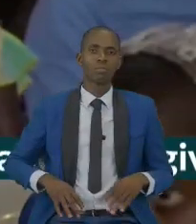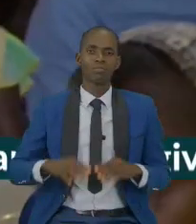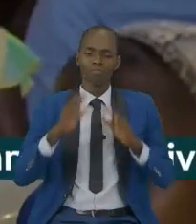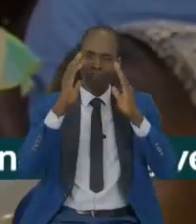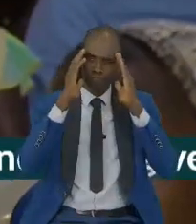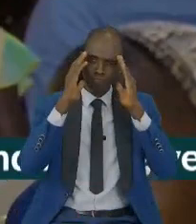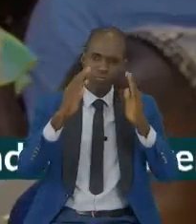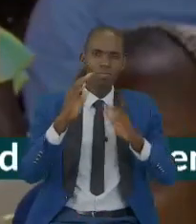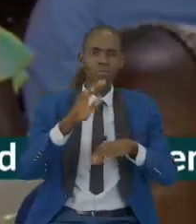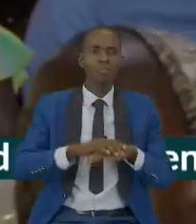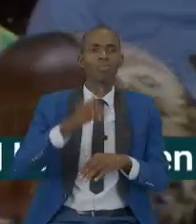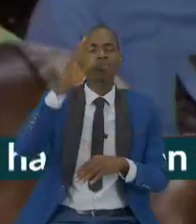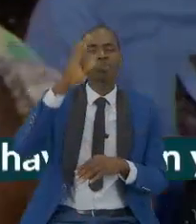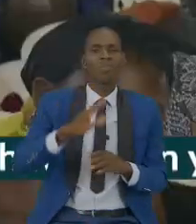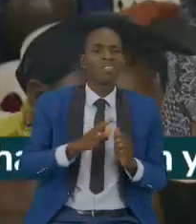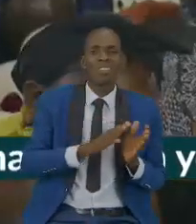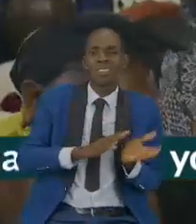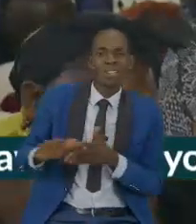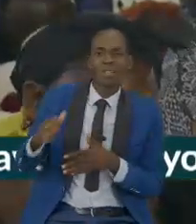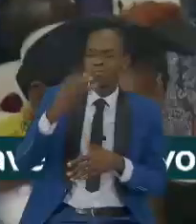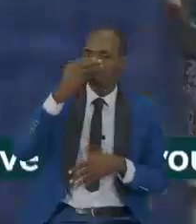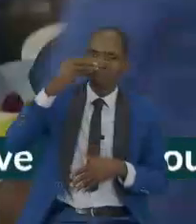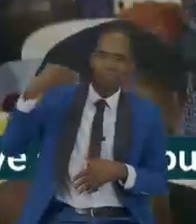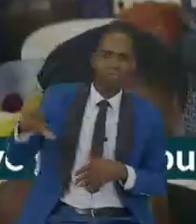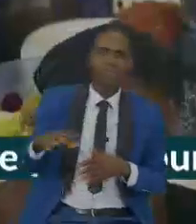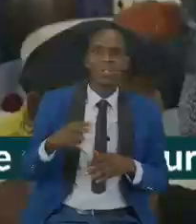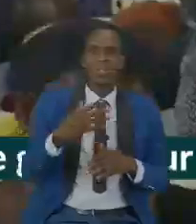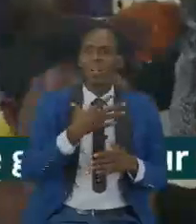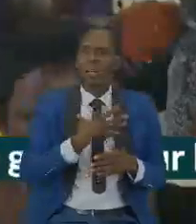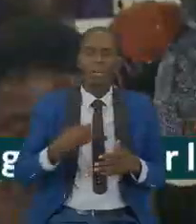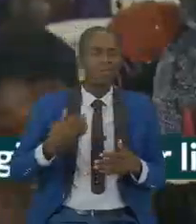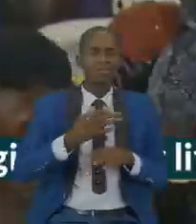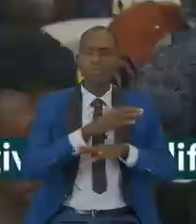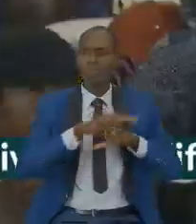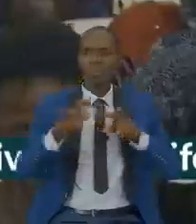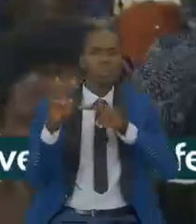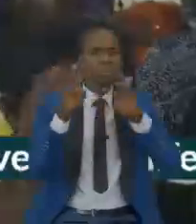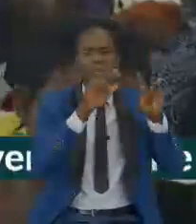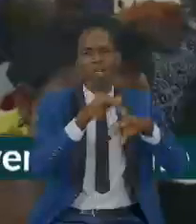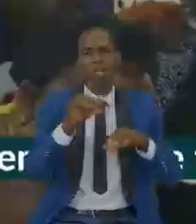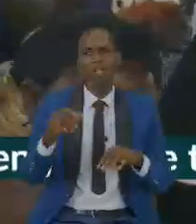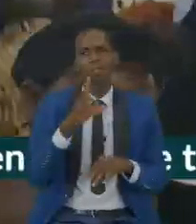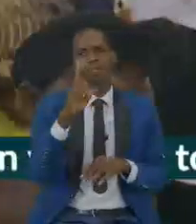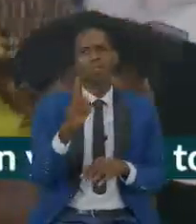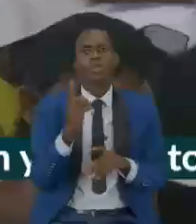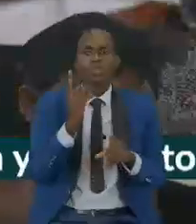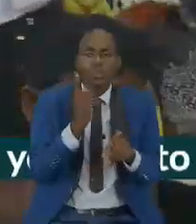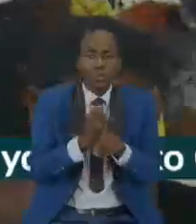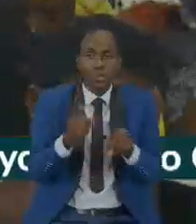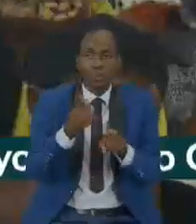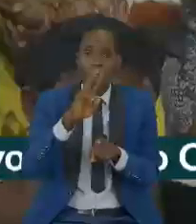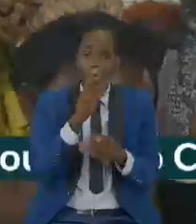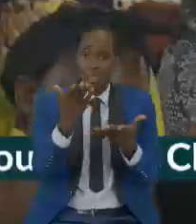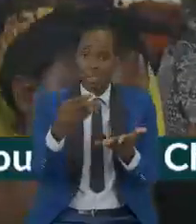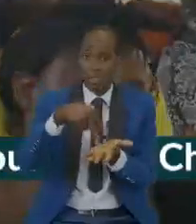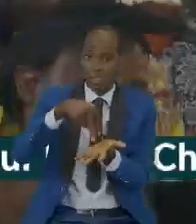everything. Those are the things that brought sorrow in the heart of the Lord. I say, Lord, no more. I'll not go there again. I'll not